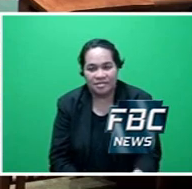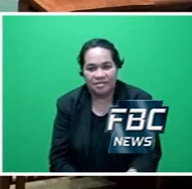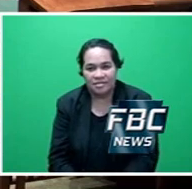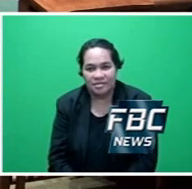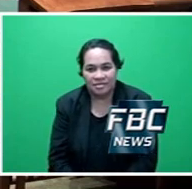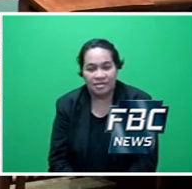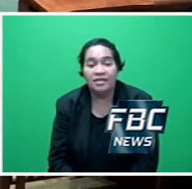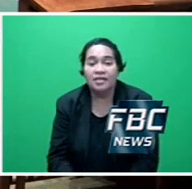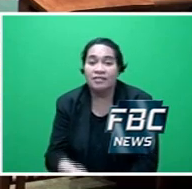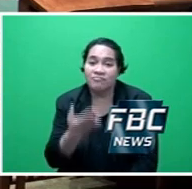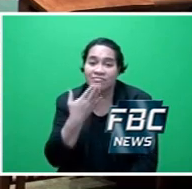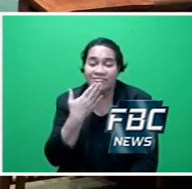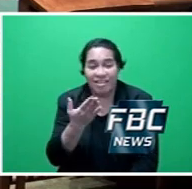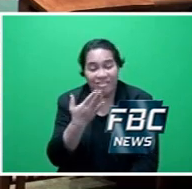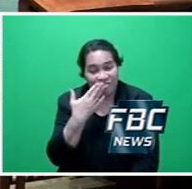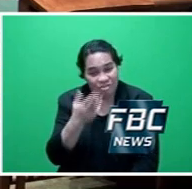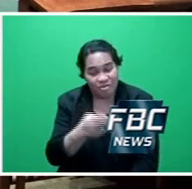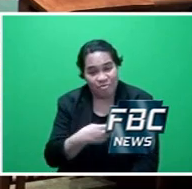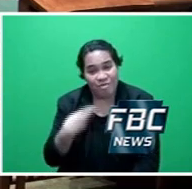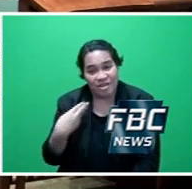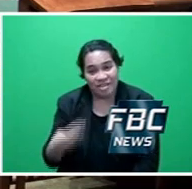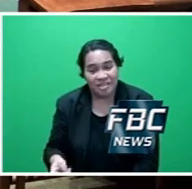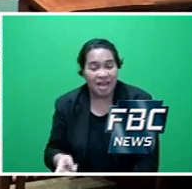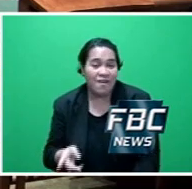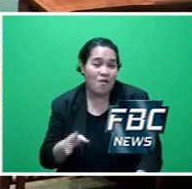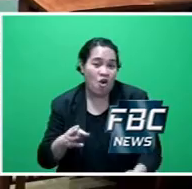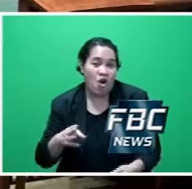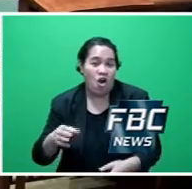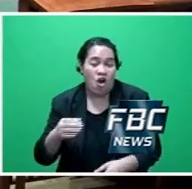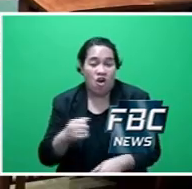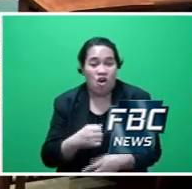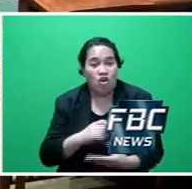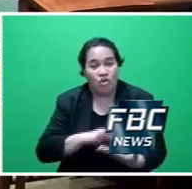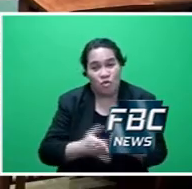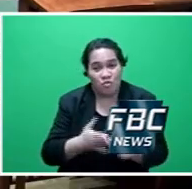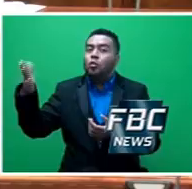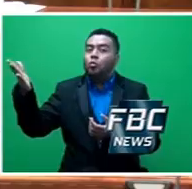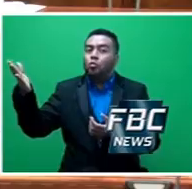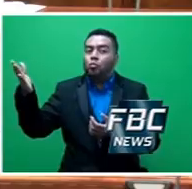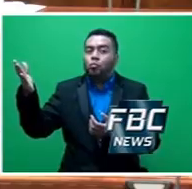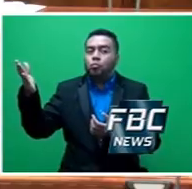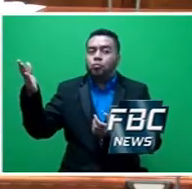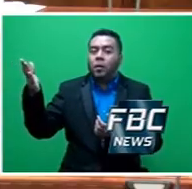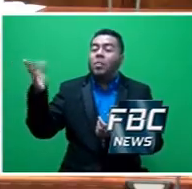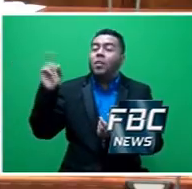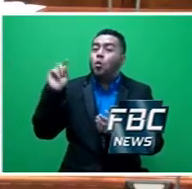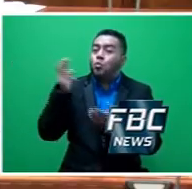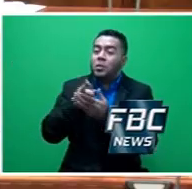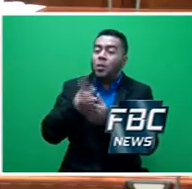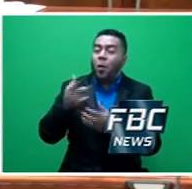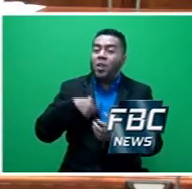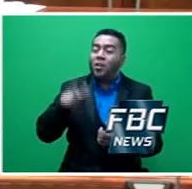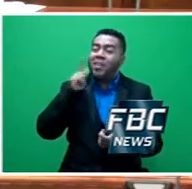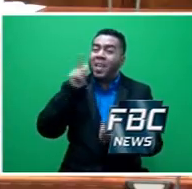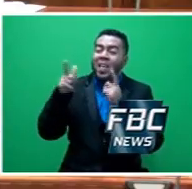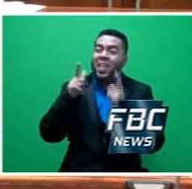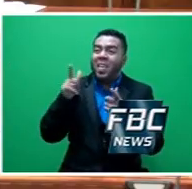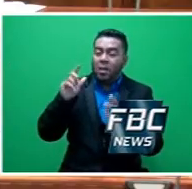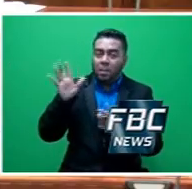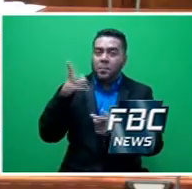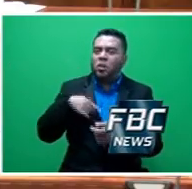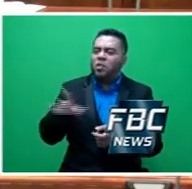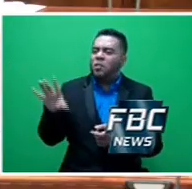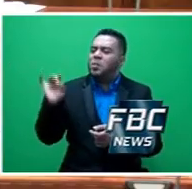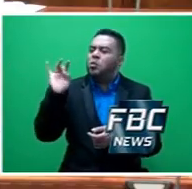not have grown. They're now trying to, Mr. Speaker, obfuscate issue. The reason why you're yelling is because you've been caught